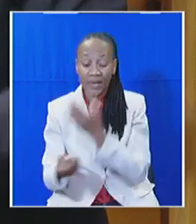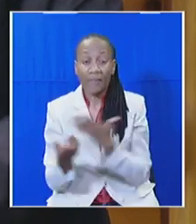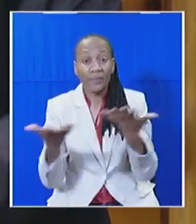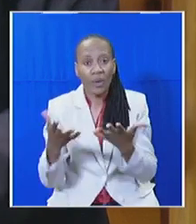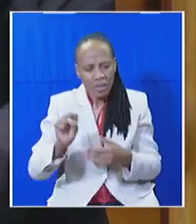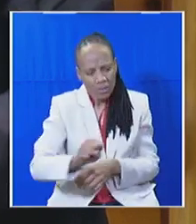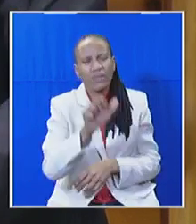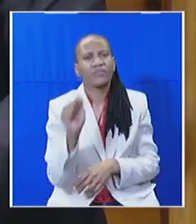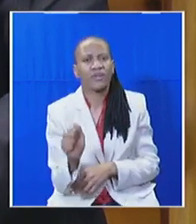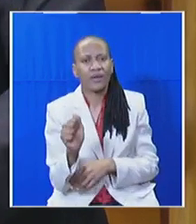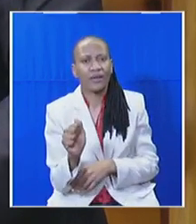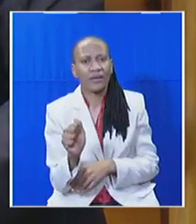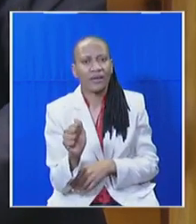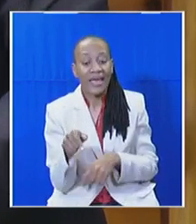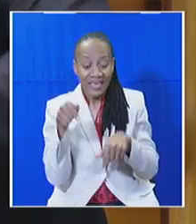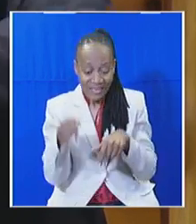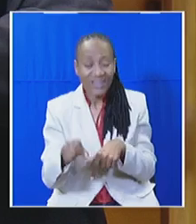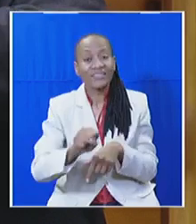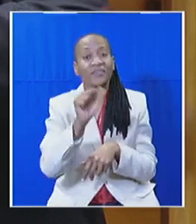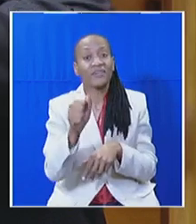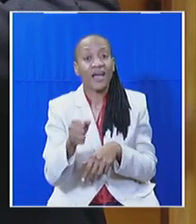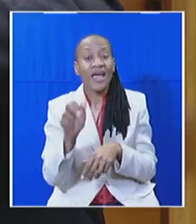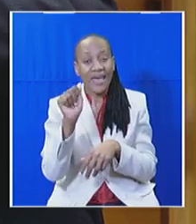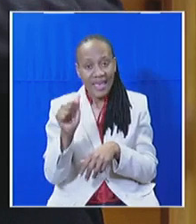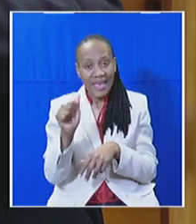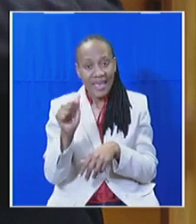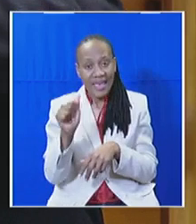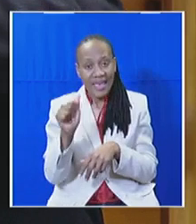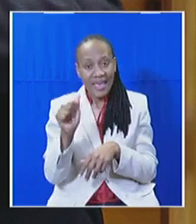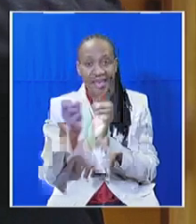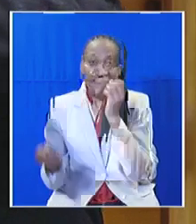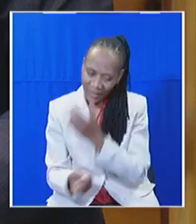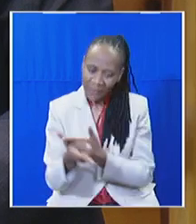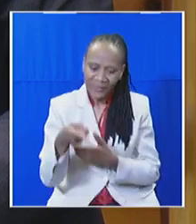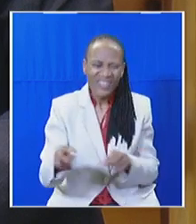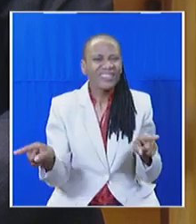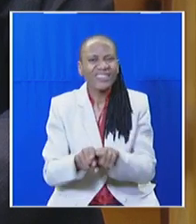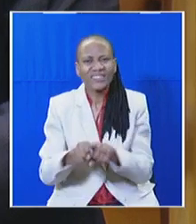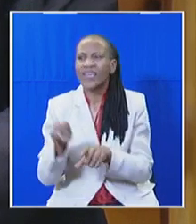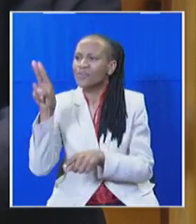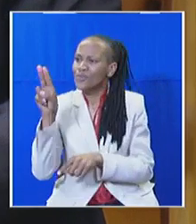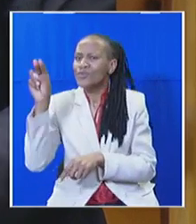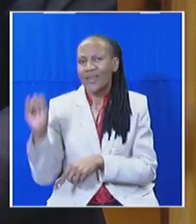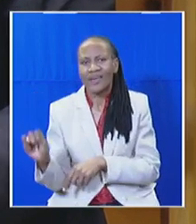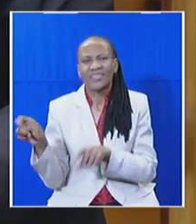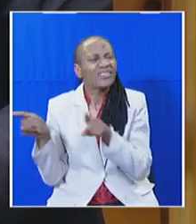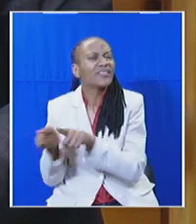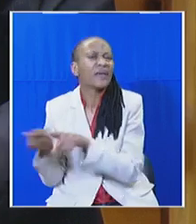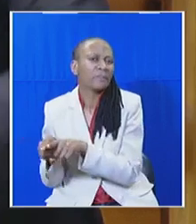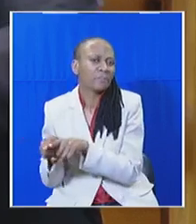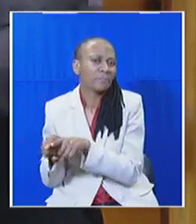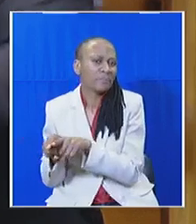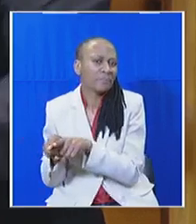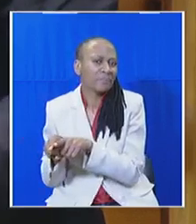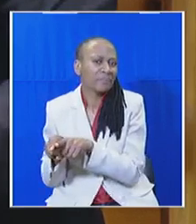where the AU will be operating, as it happens in nations, that becomes